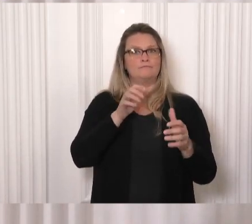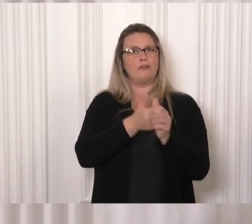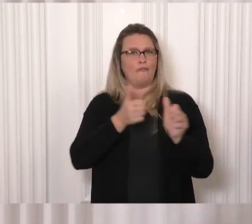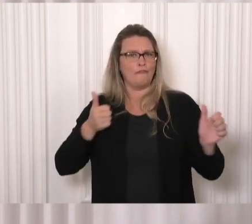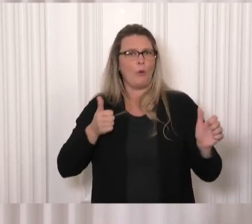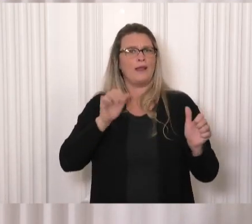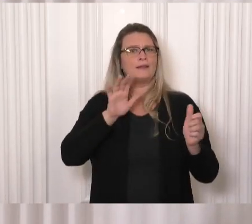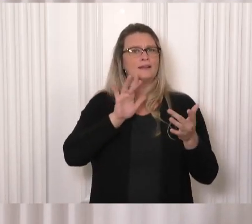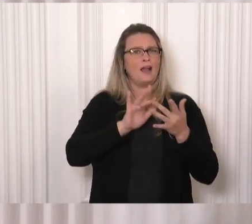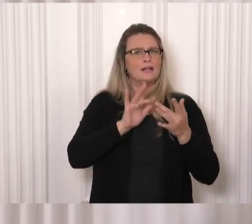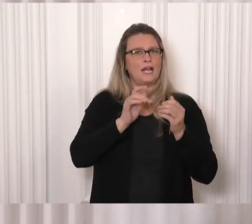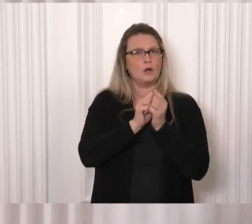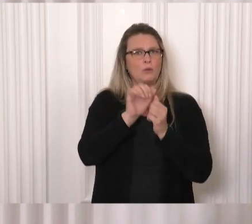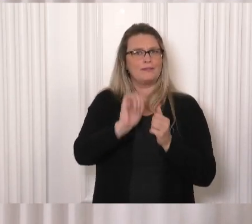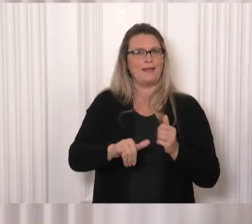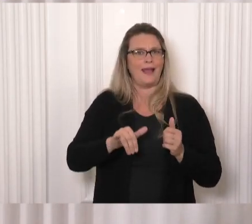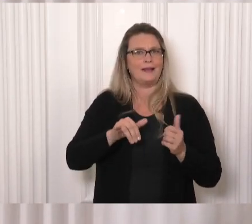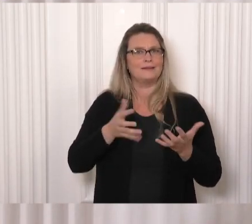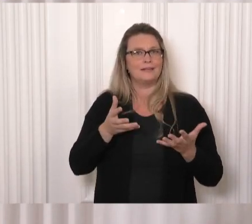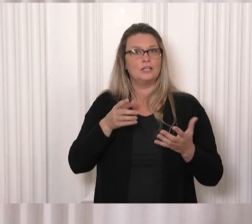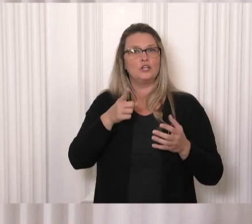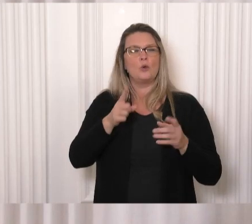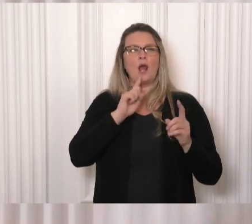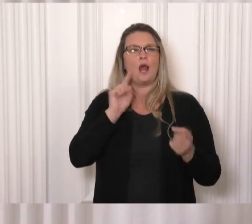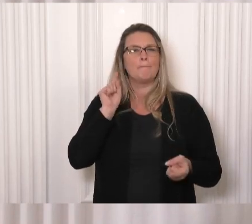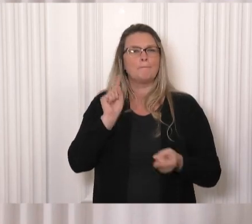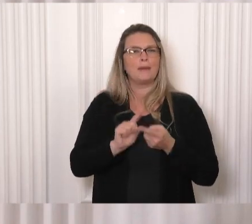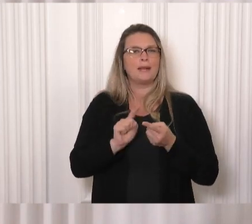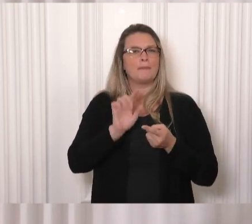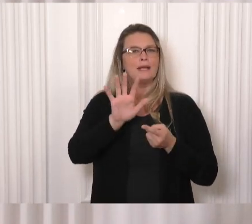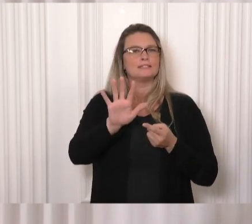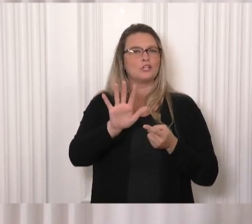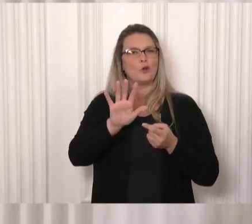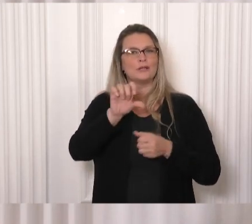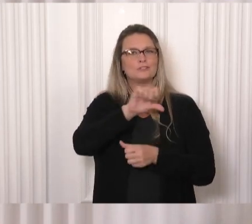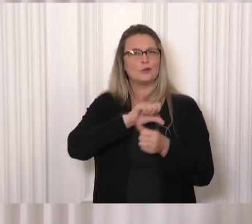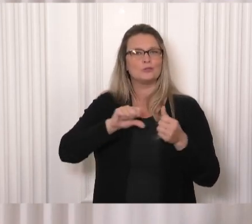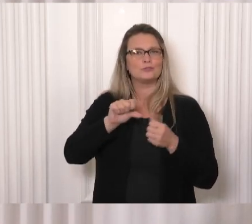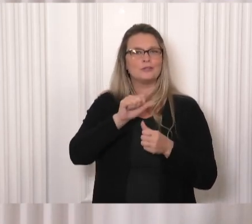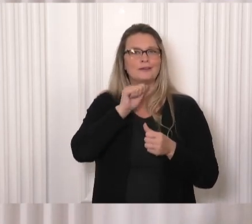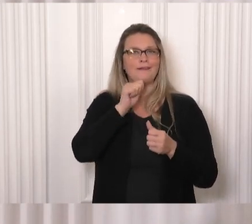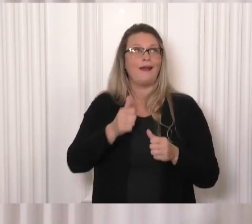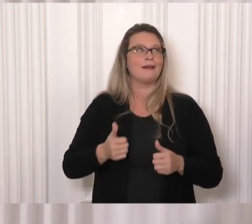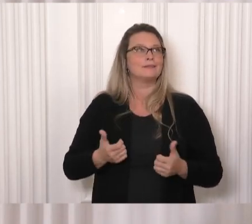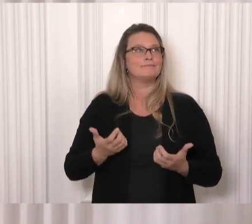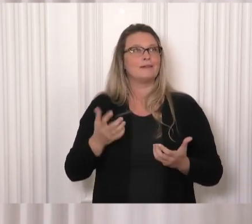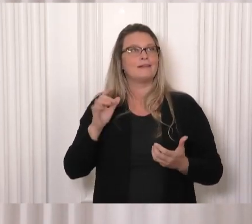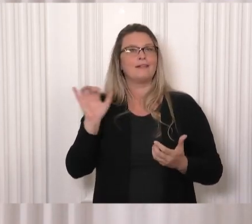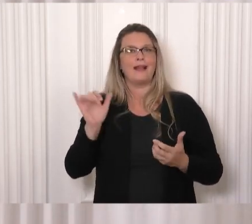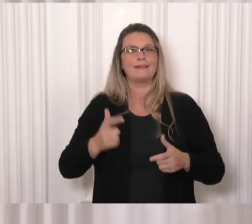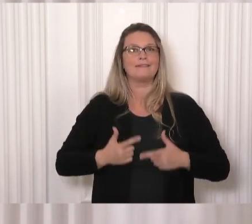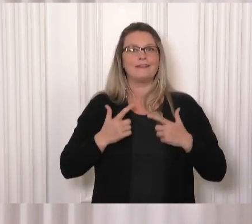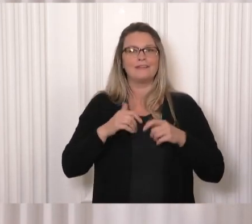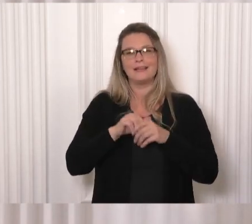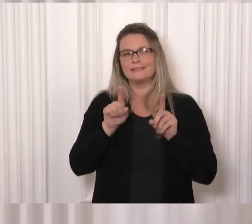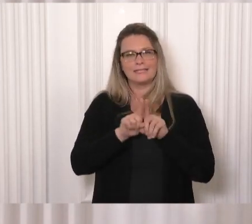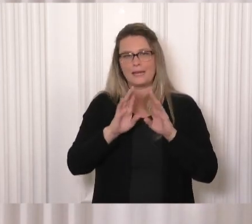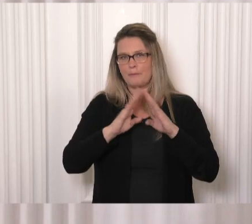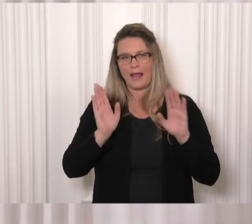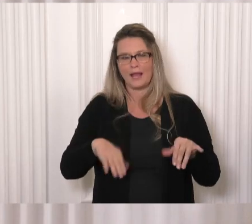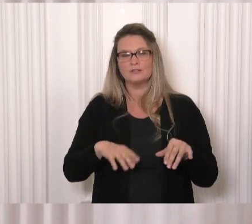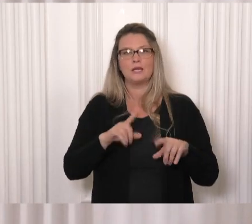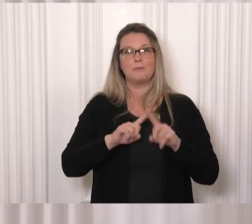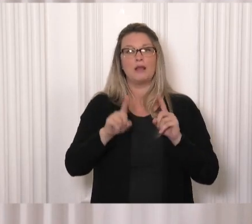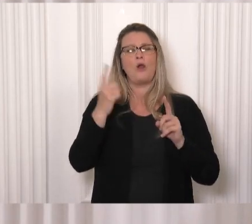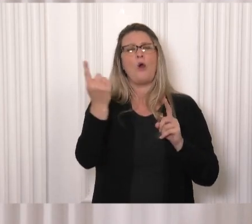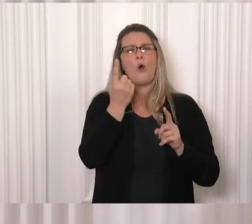you're minimizing interaction with people that are not sort of living in the same house. And the three things you should do is wash